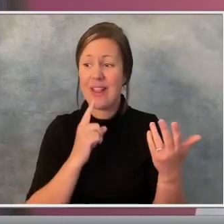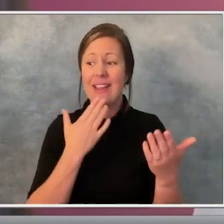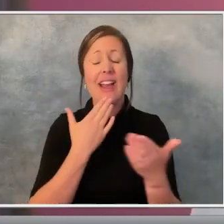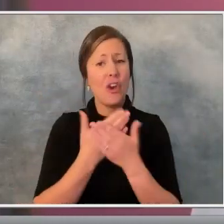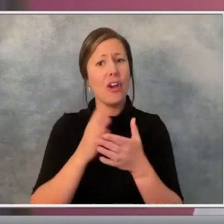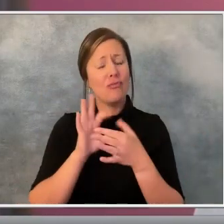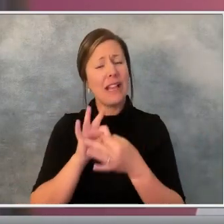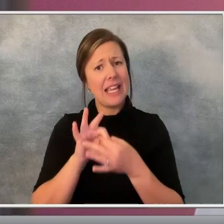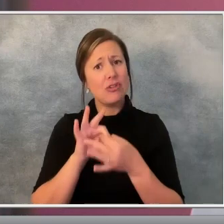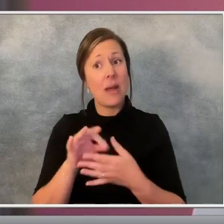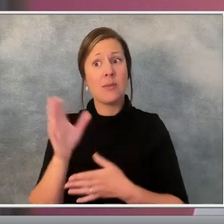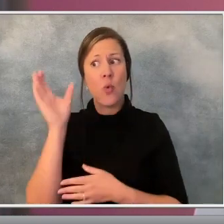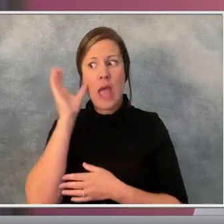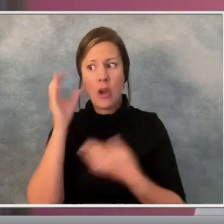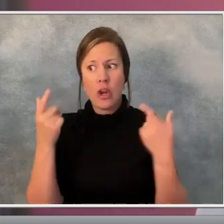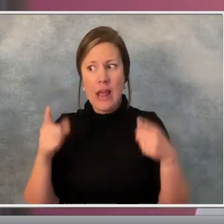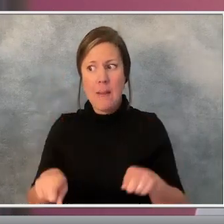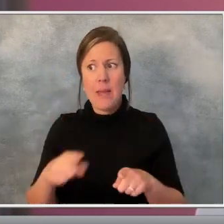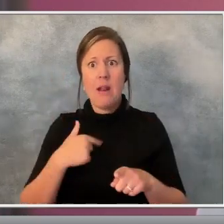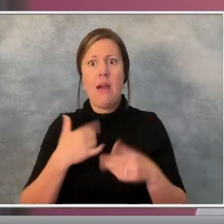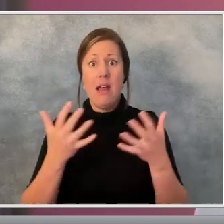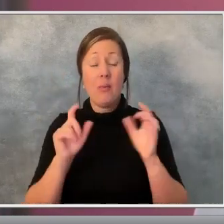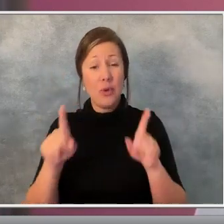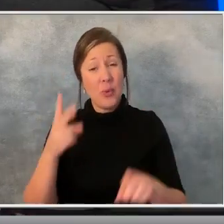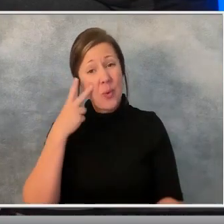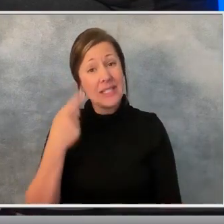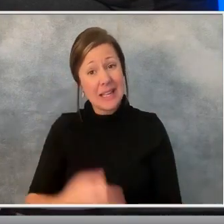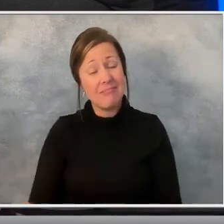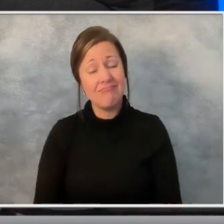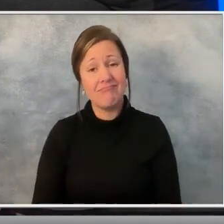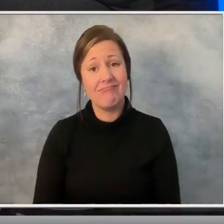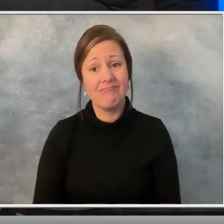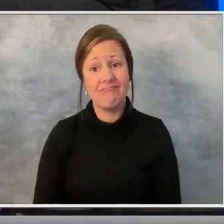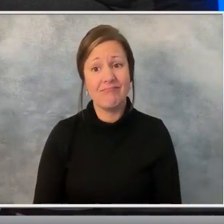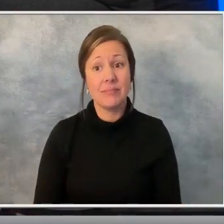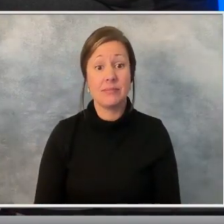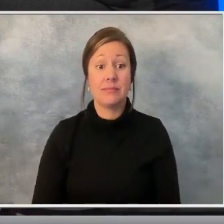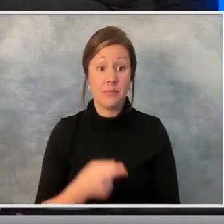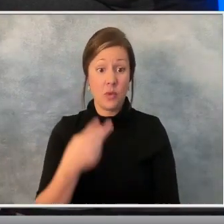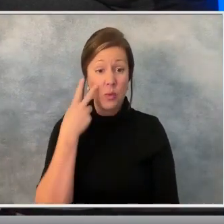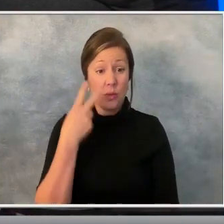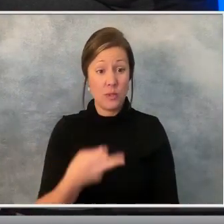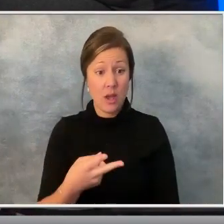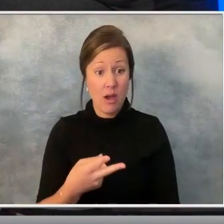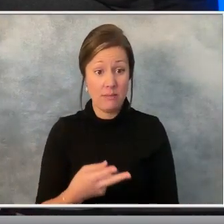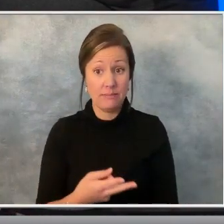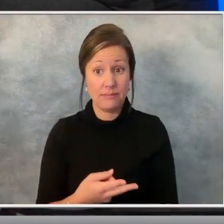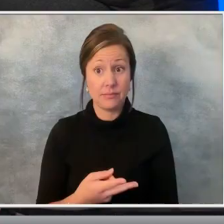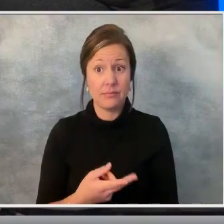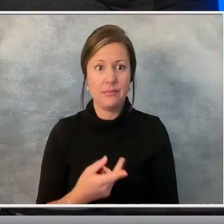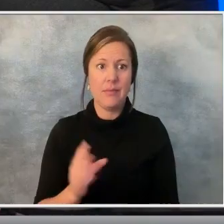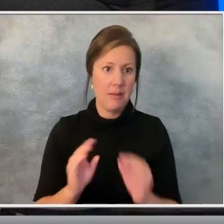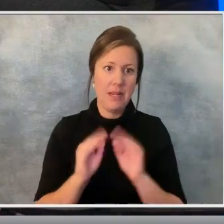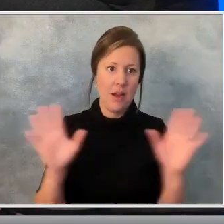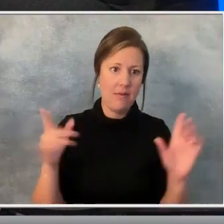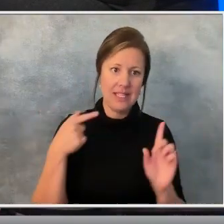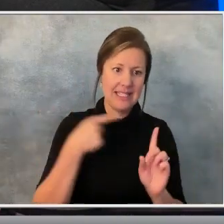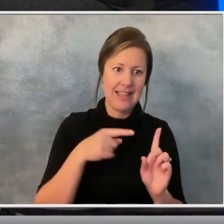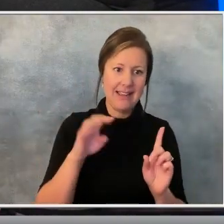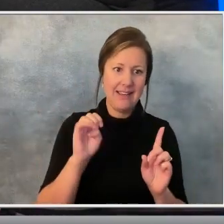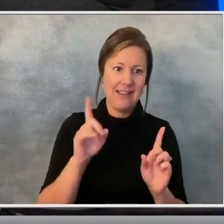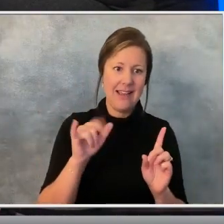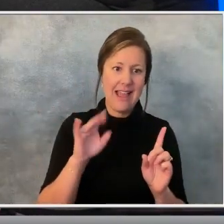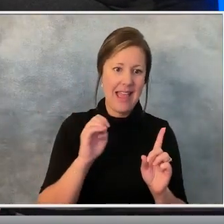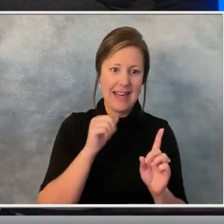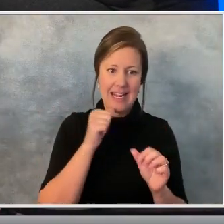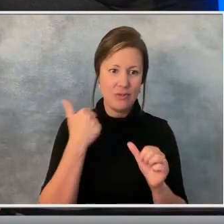that happen, I wanted to go and see him. And when you saw him, you obviously have no memory of this, but did you